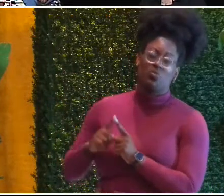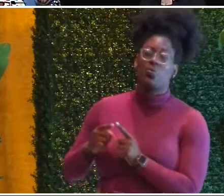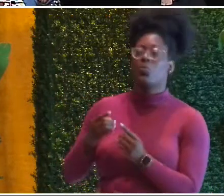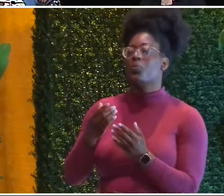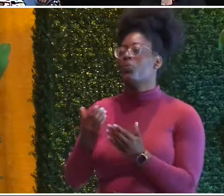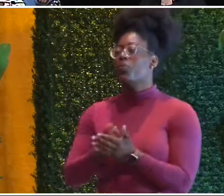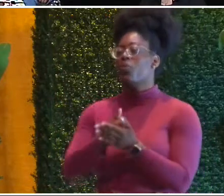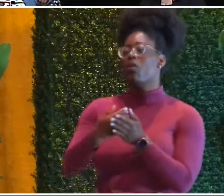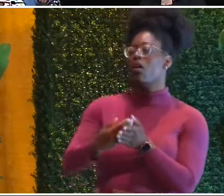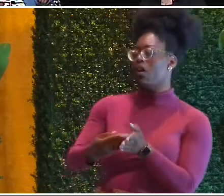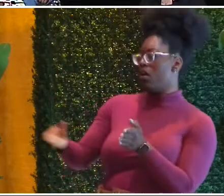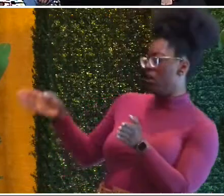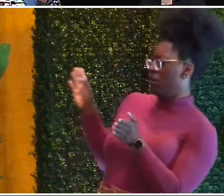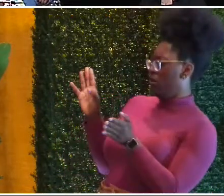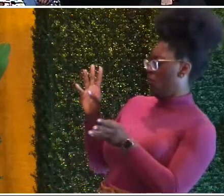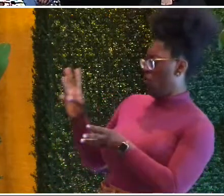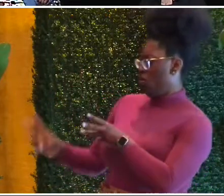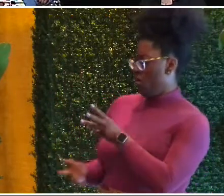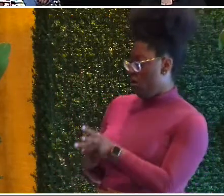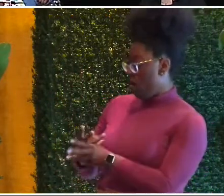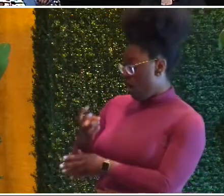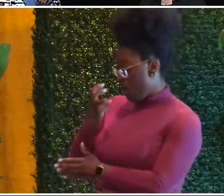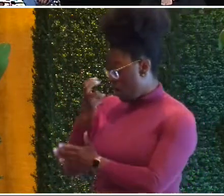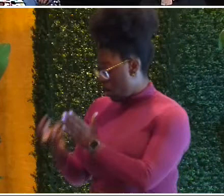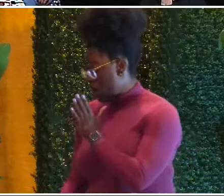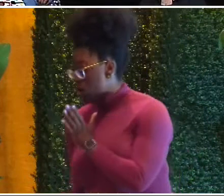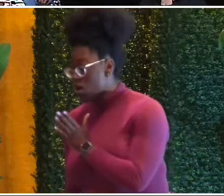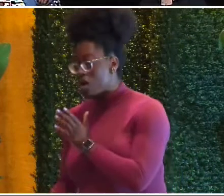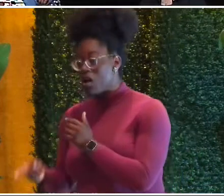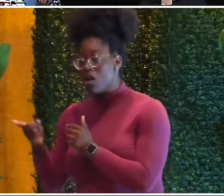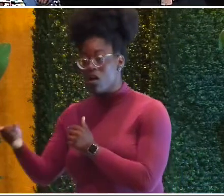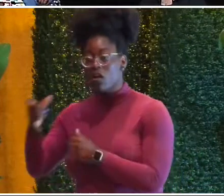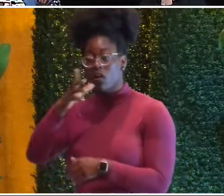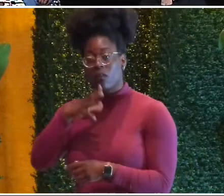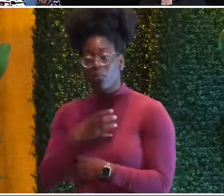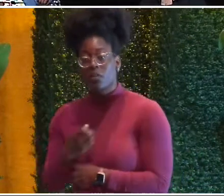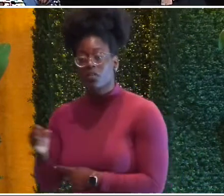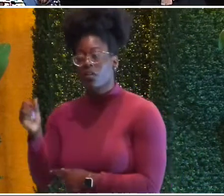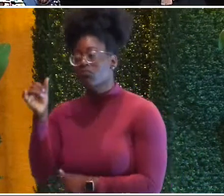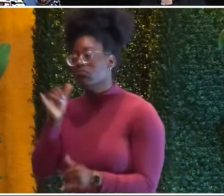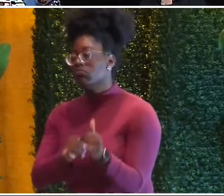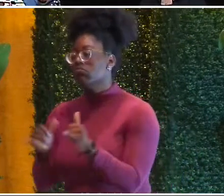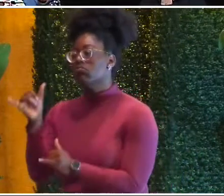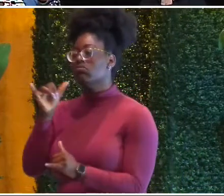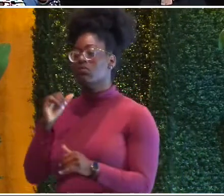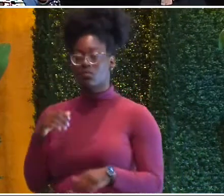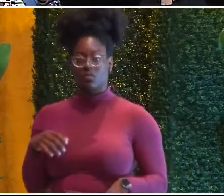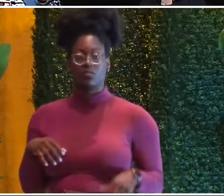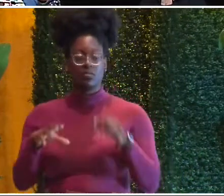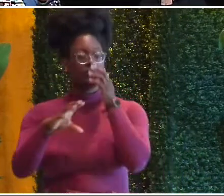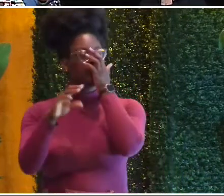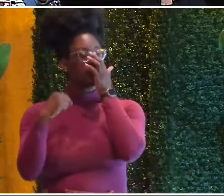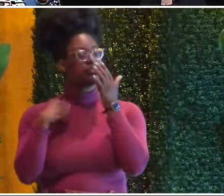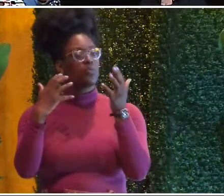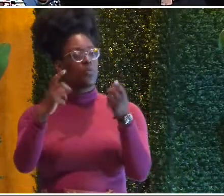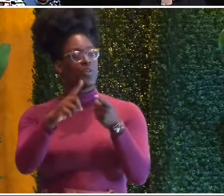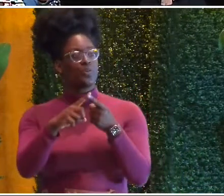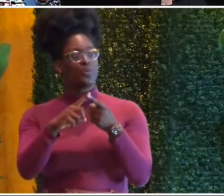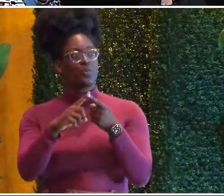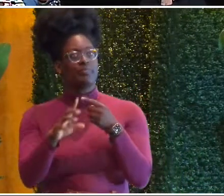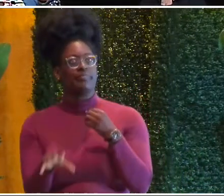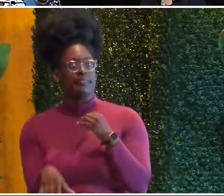dimension around feminism. But I want to add, though, that, you know, our ideologies are